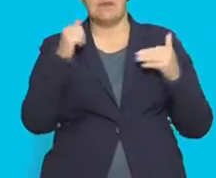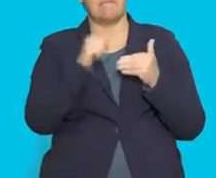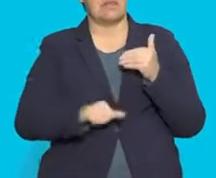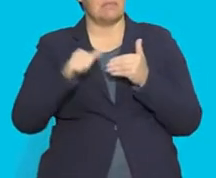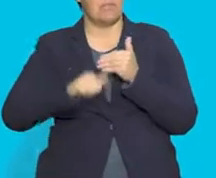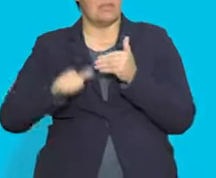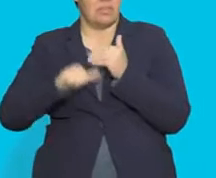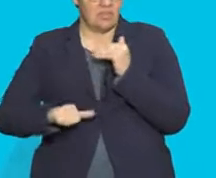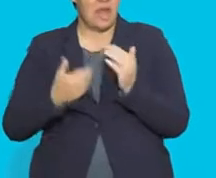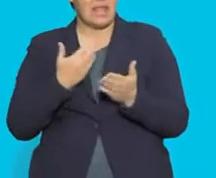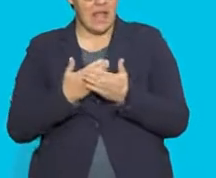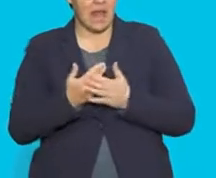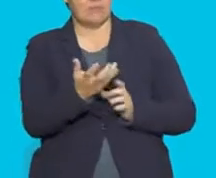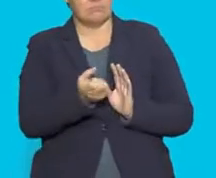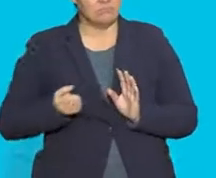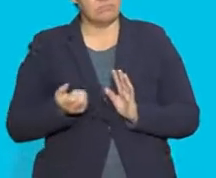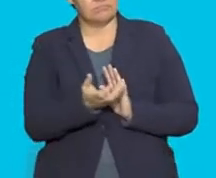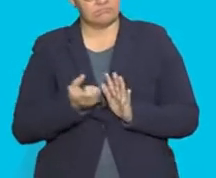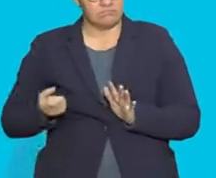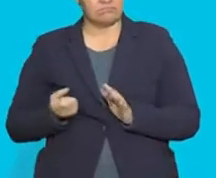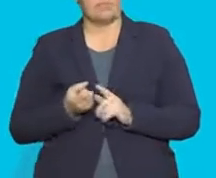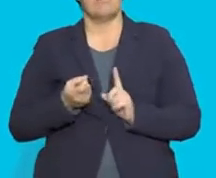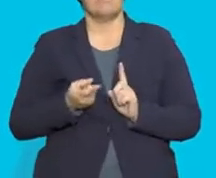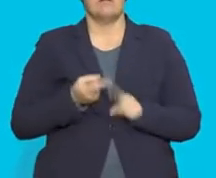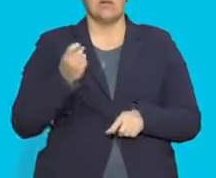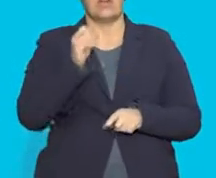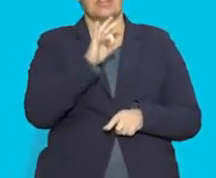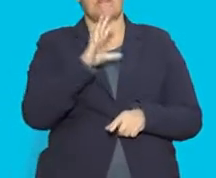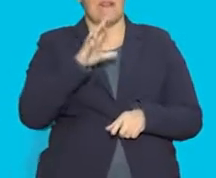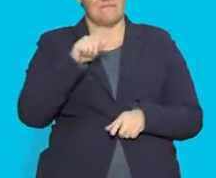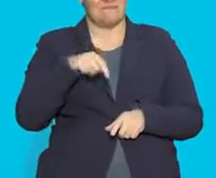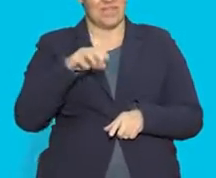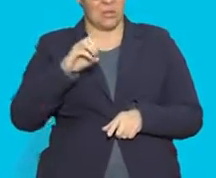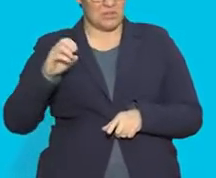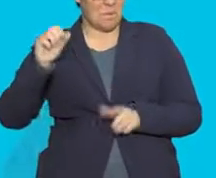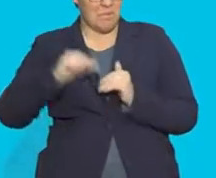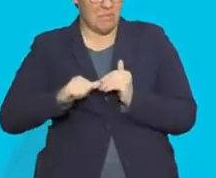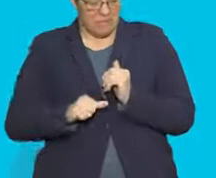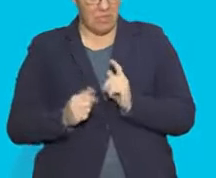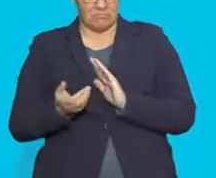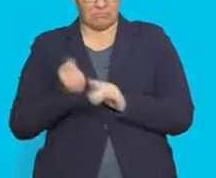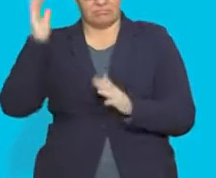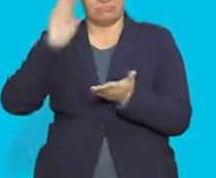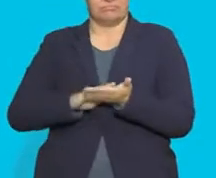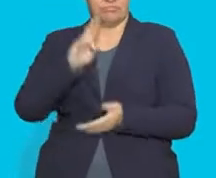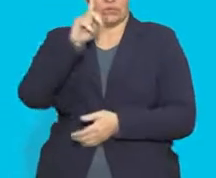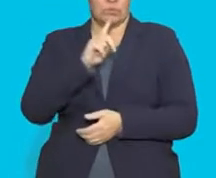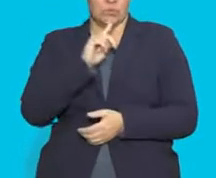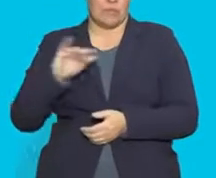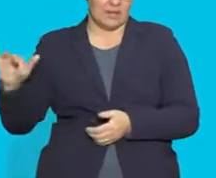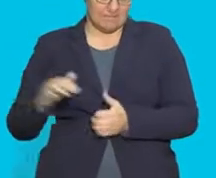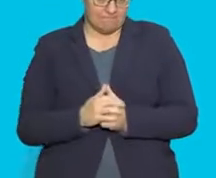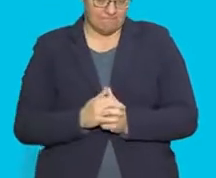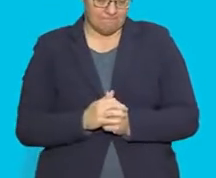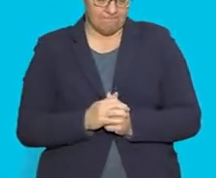many months will he be able to live from this investment? Now, let's quickly